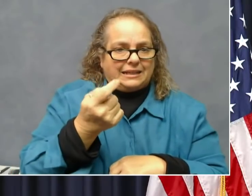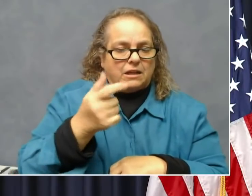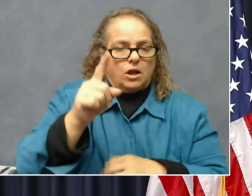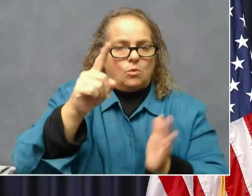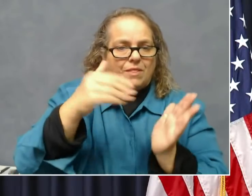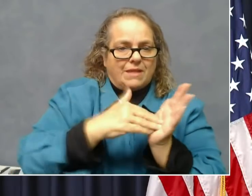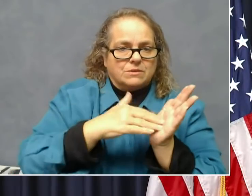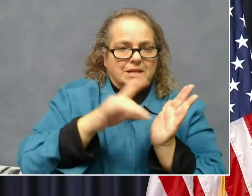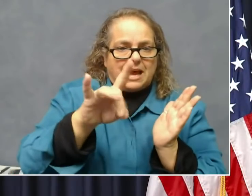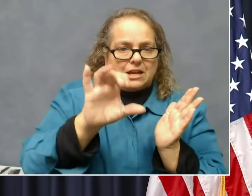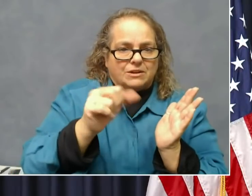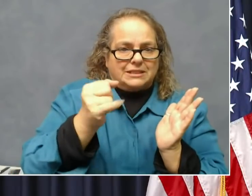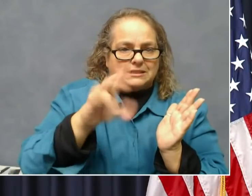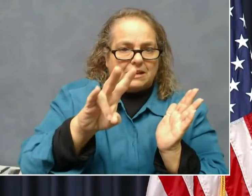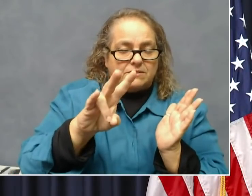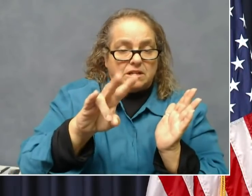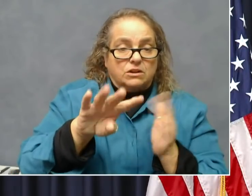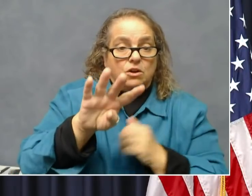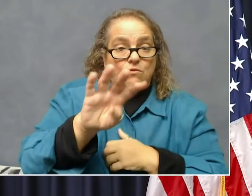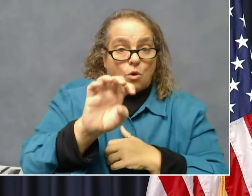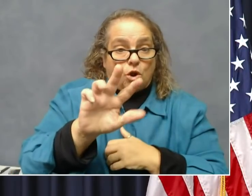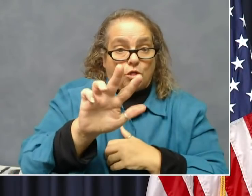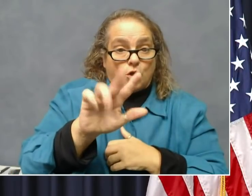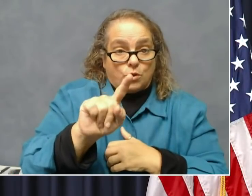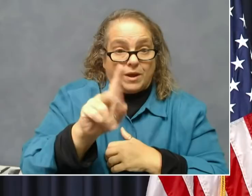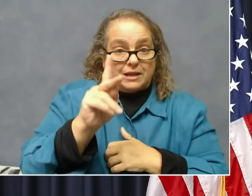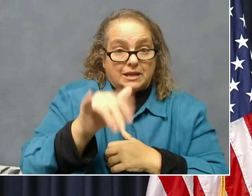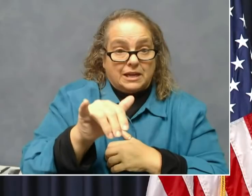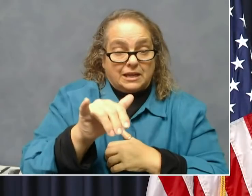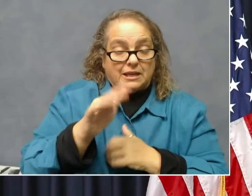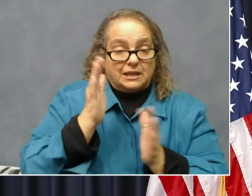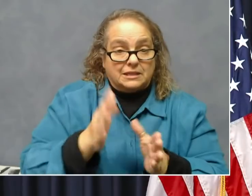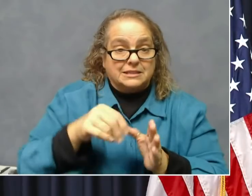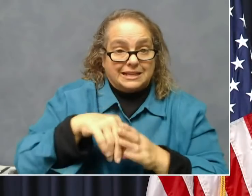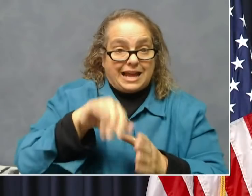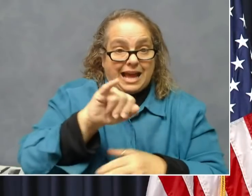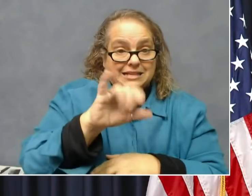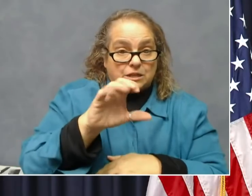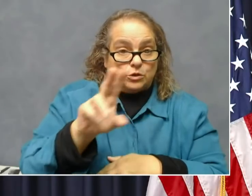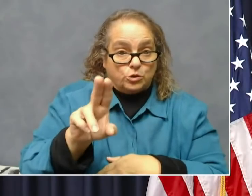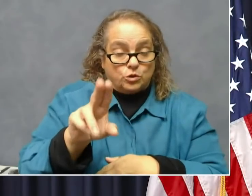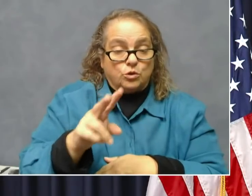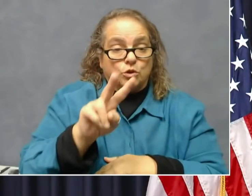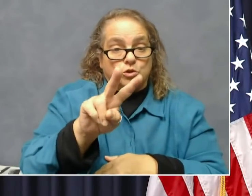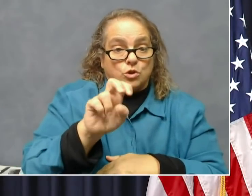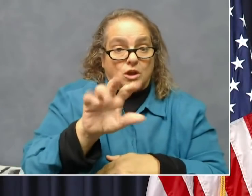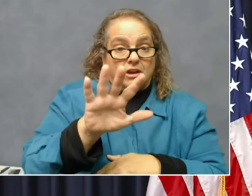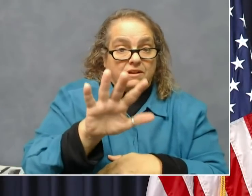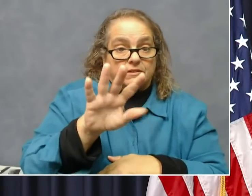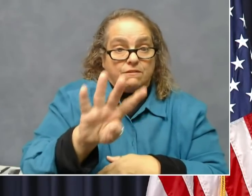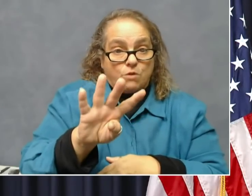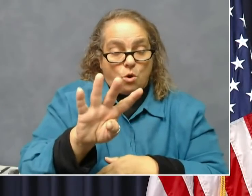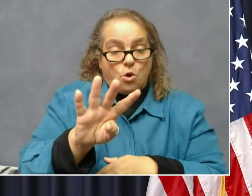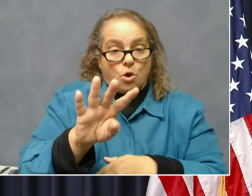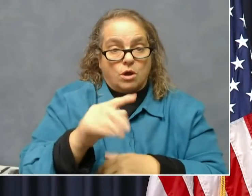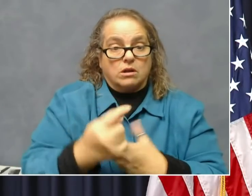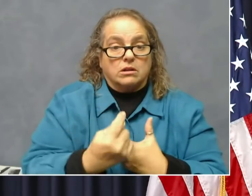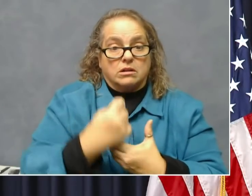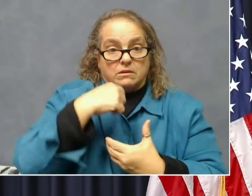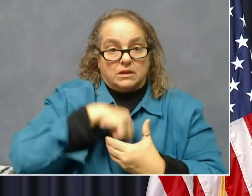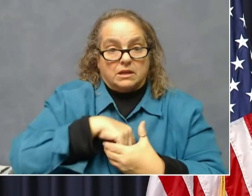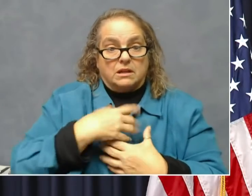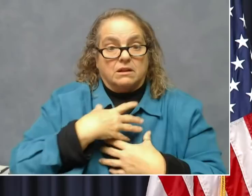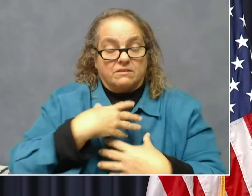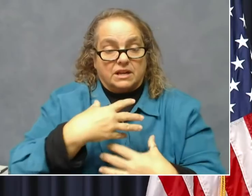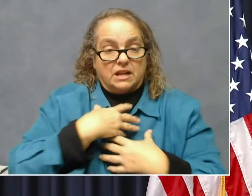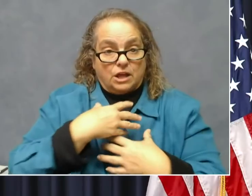1,817. 431 Kentuckians in the ICU, 254 Kentuckians fighting for their lives on a